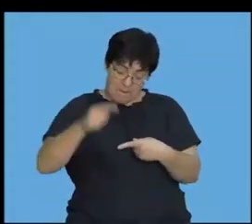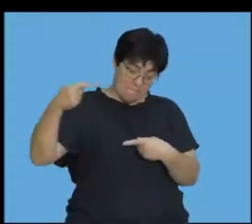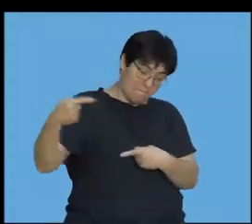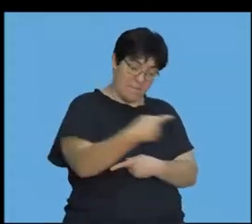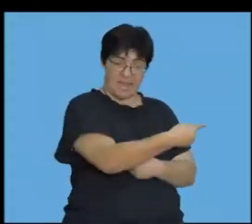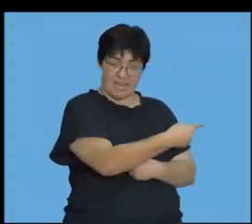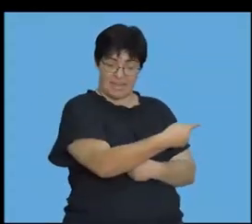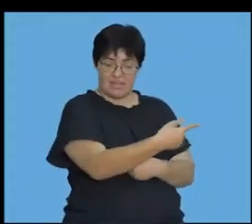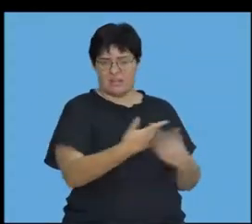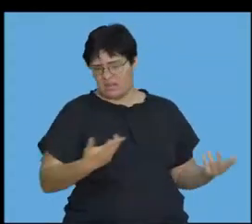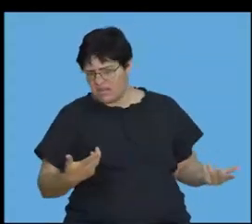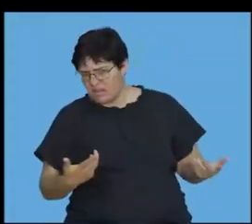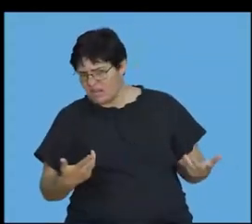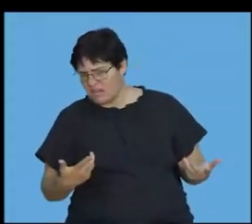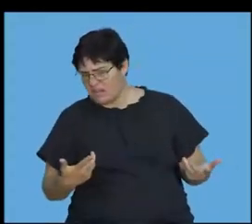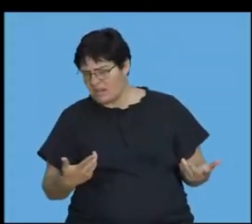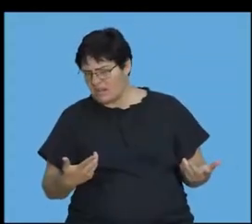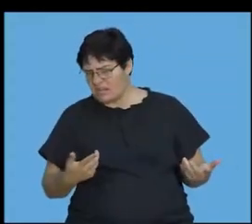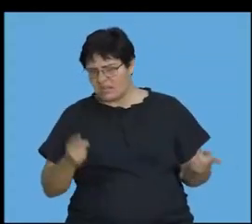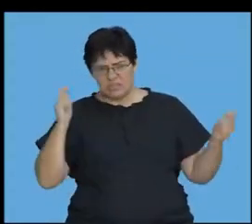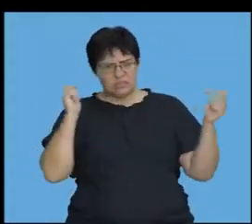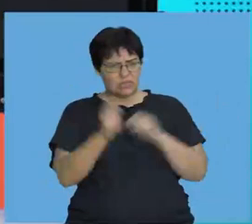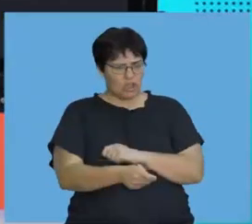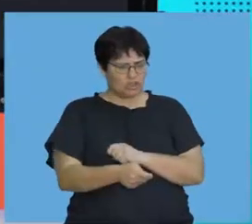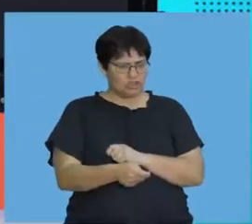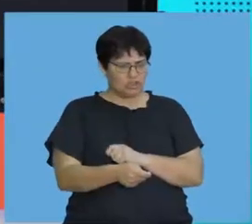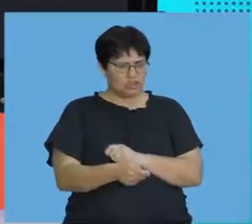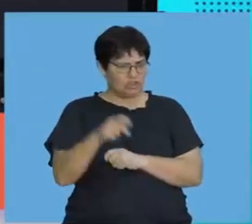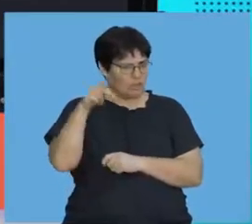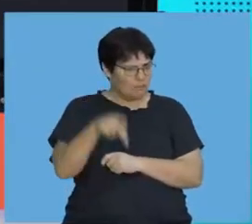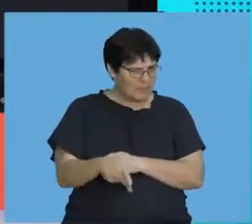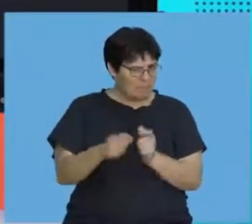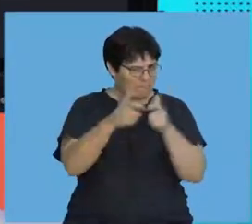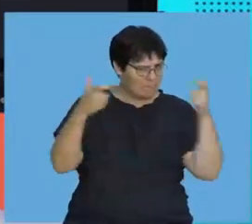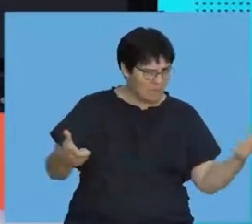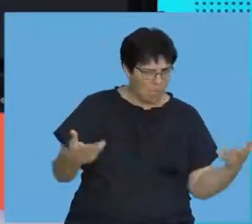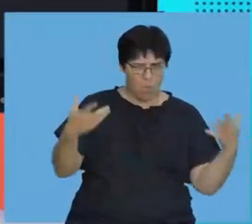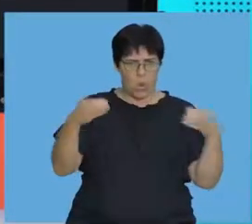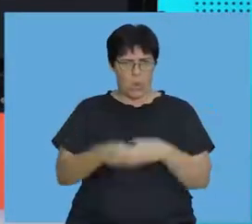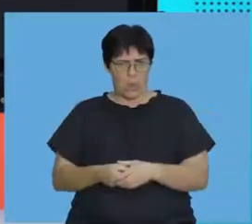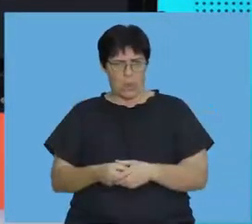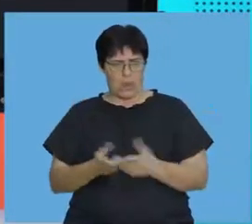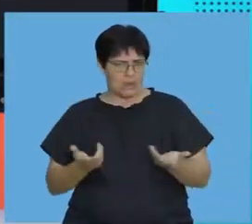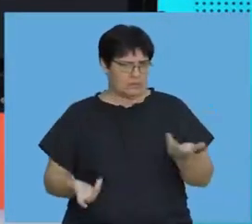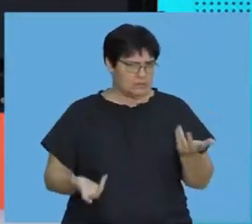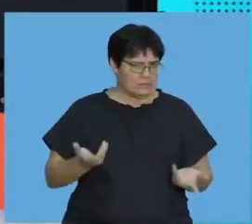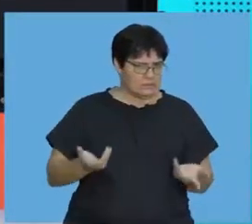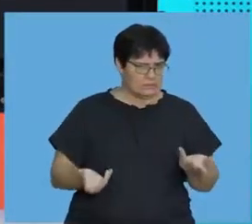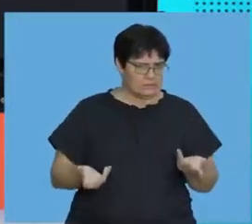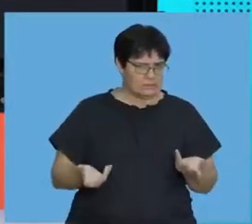Now we've got to think about it and go, well, are we going to get a big change in momentum or a small change in momentum?